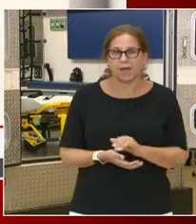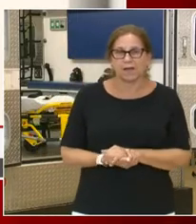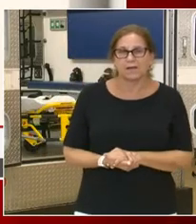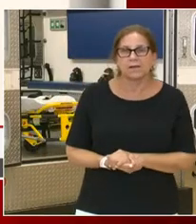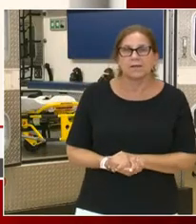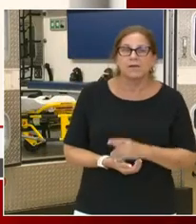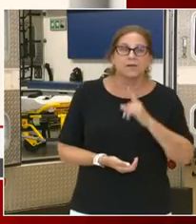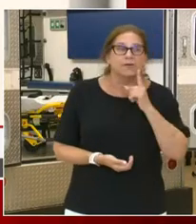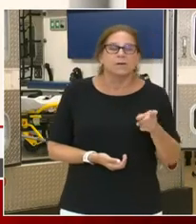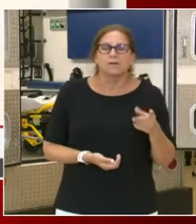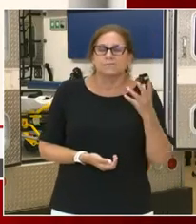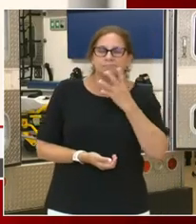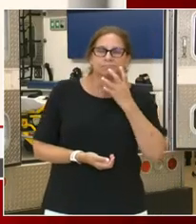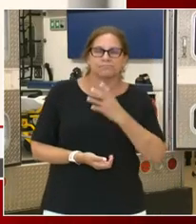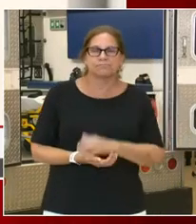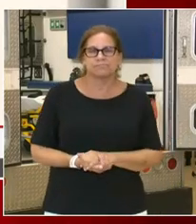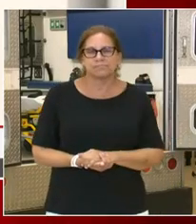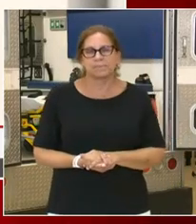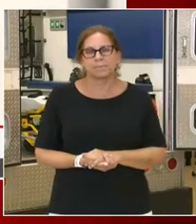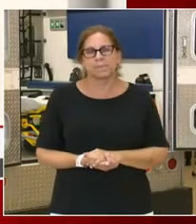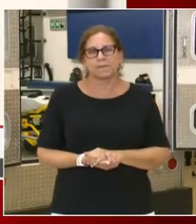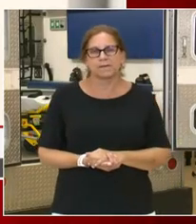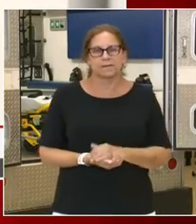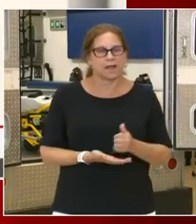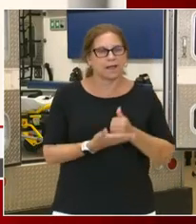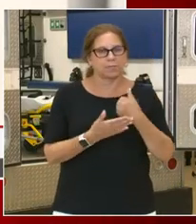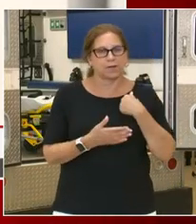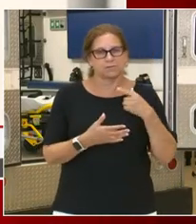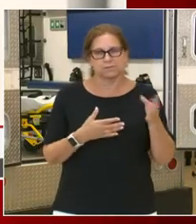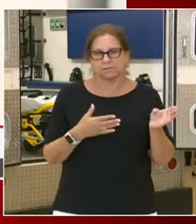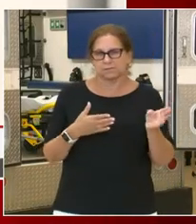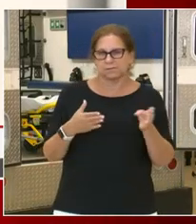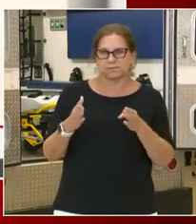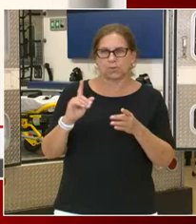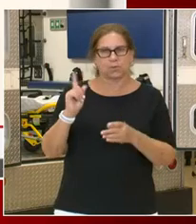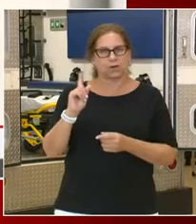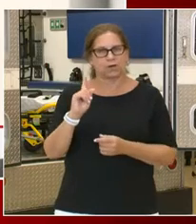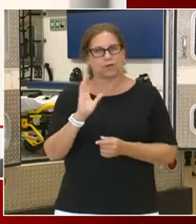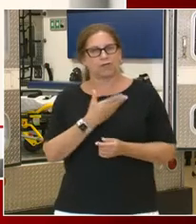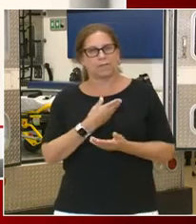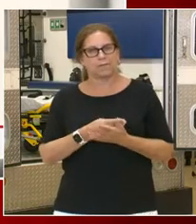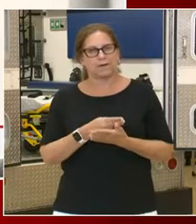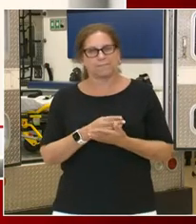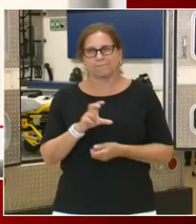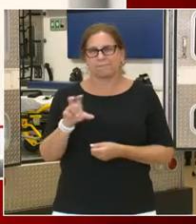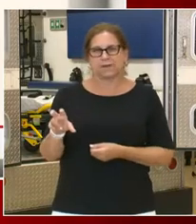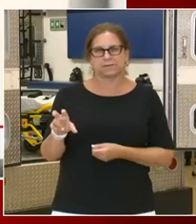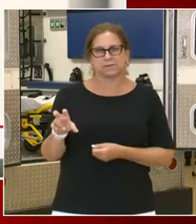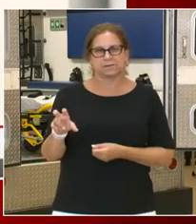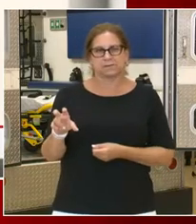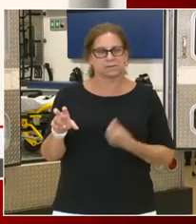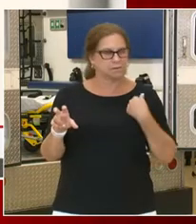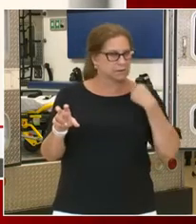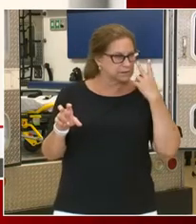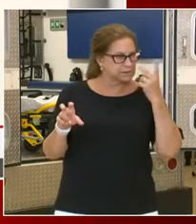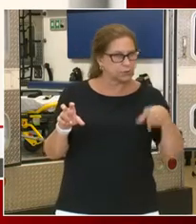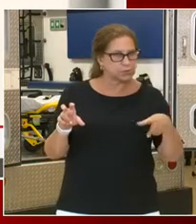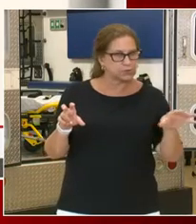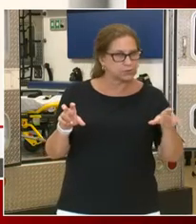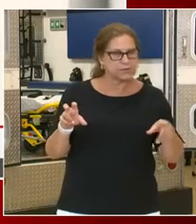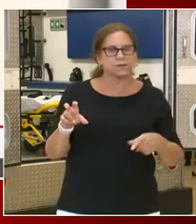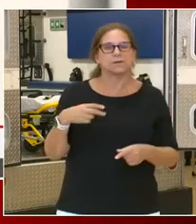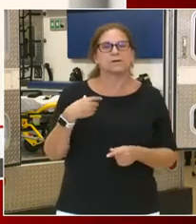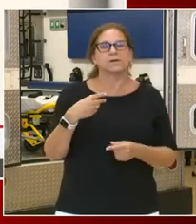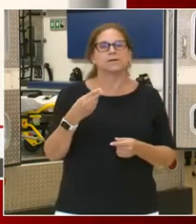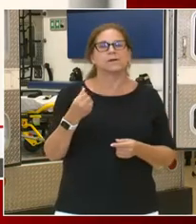like the Chancellor said as well, the use of technology will also be different this year when parents and families